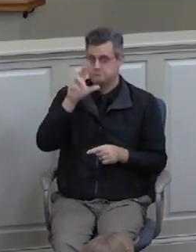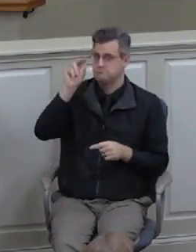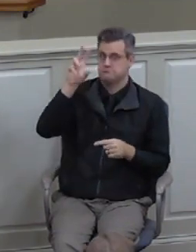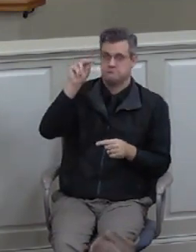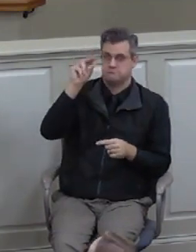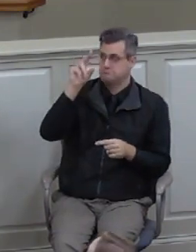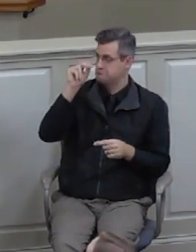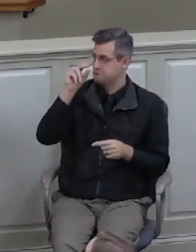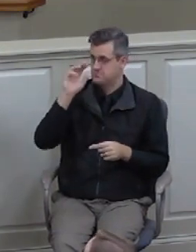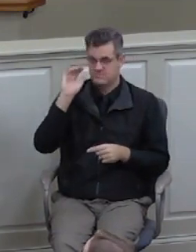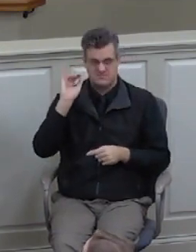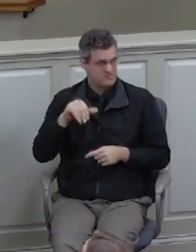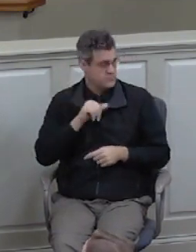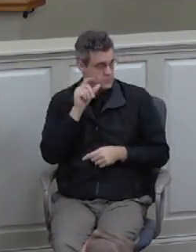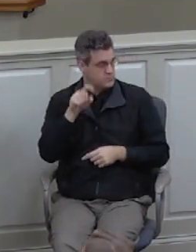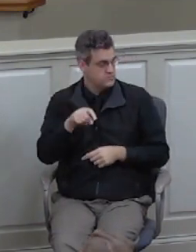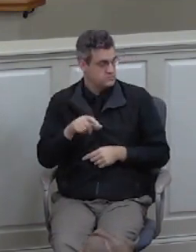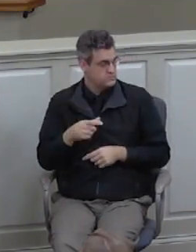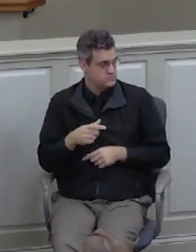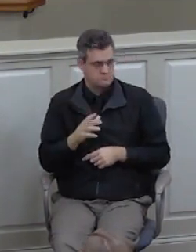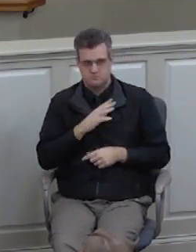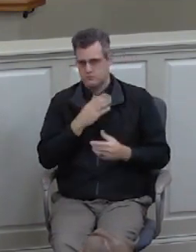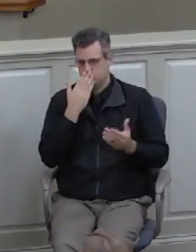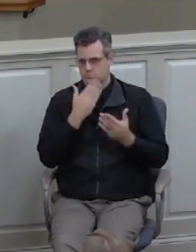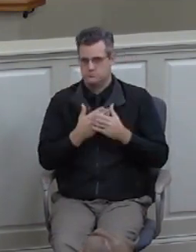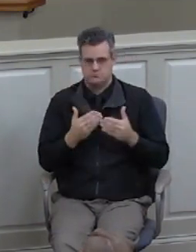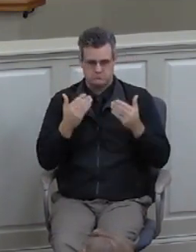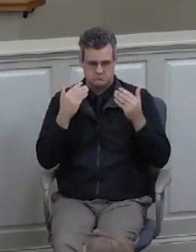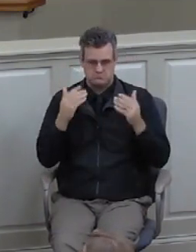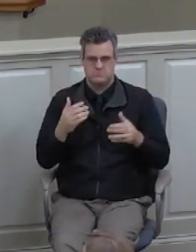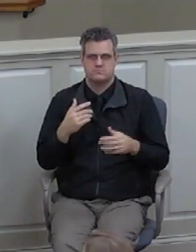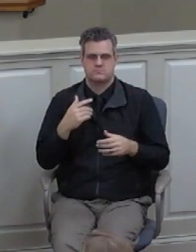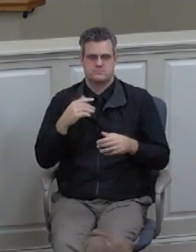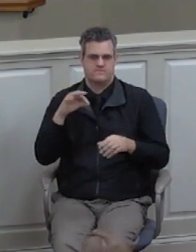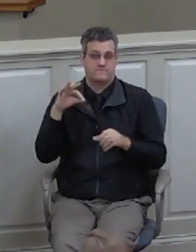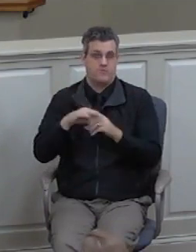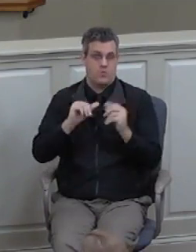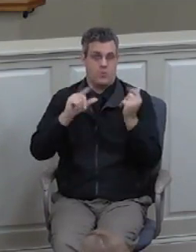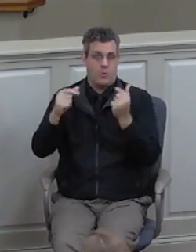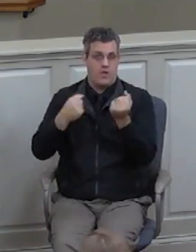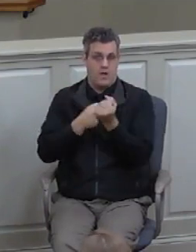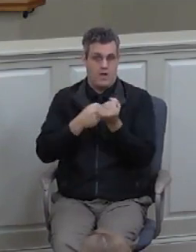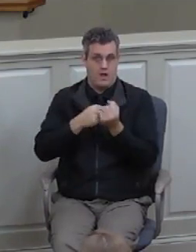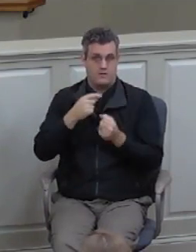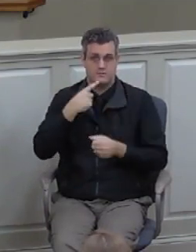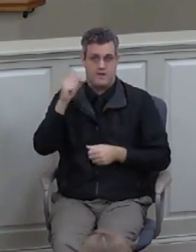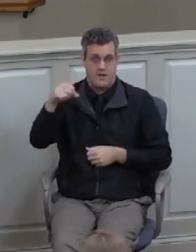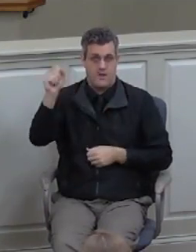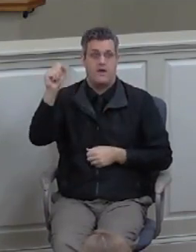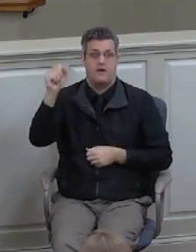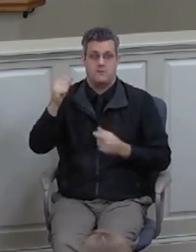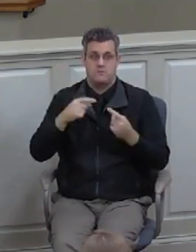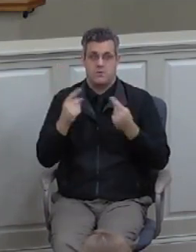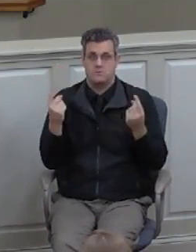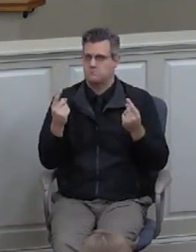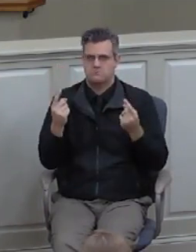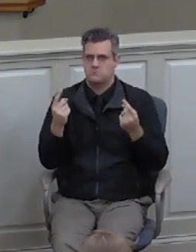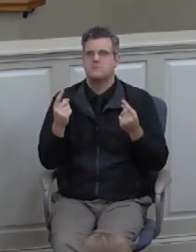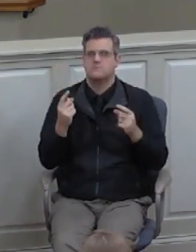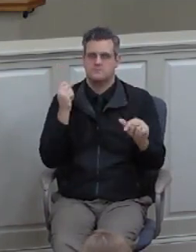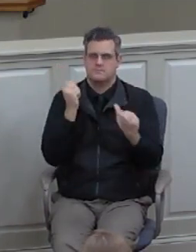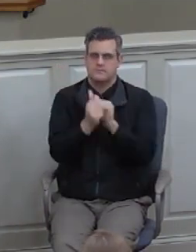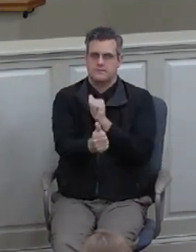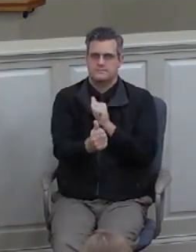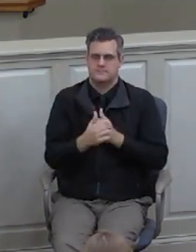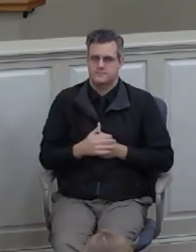It's a municipal order. Very good. We'll do a verbal vote. All in favor of the motion, say aye. Aye. Opposed, like sign.